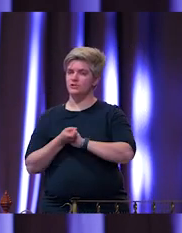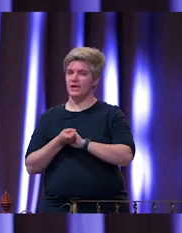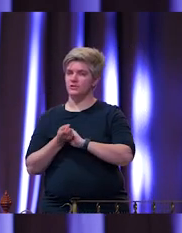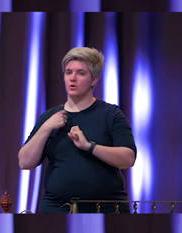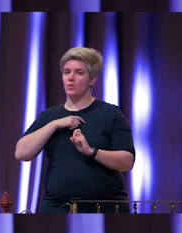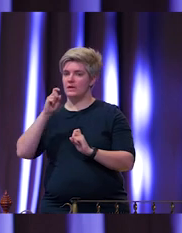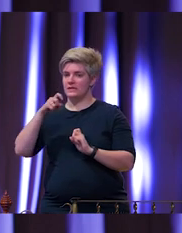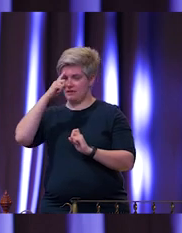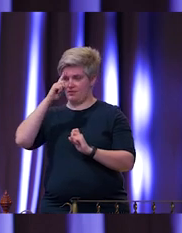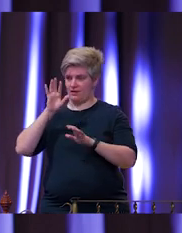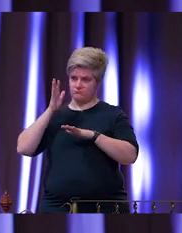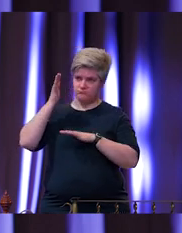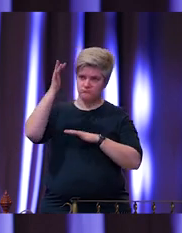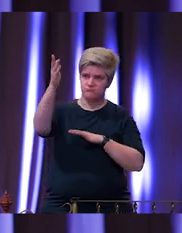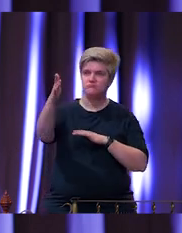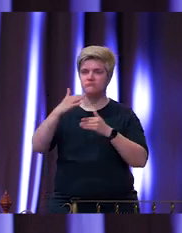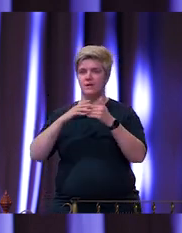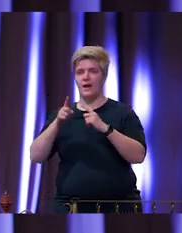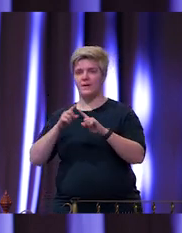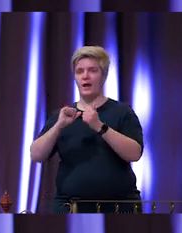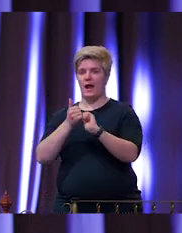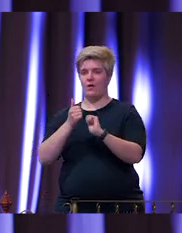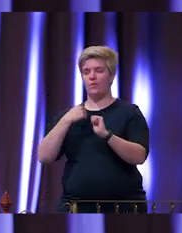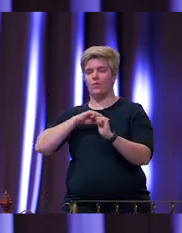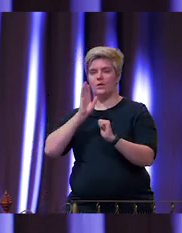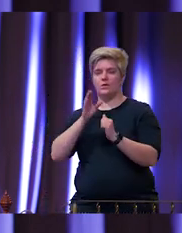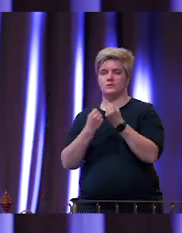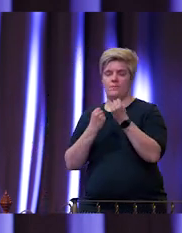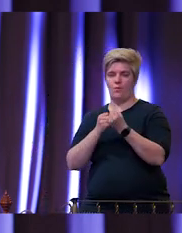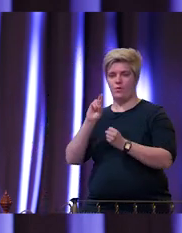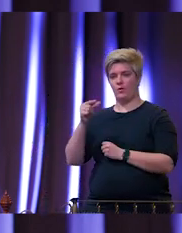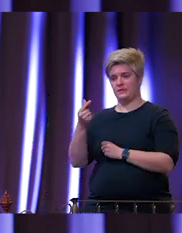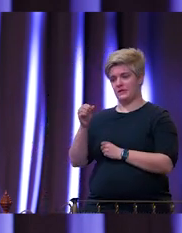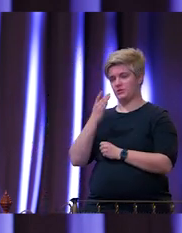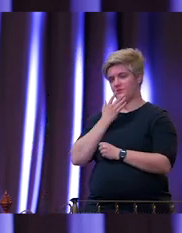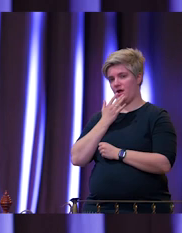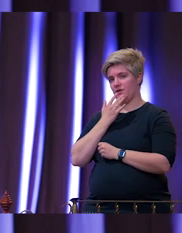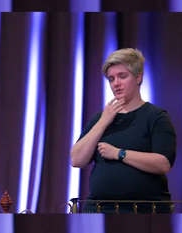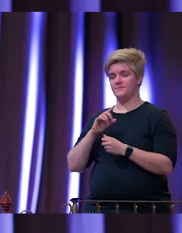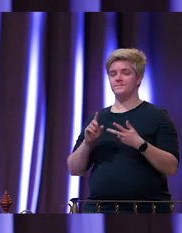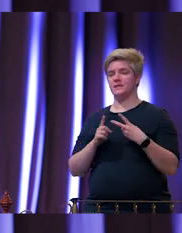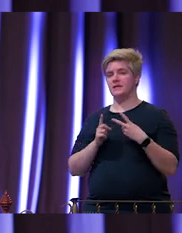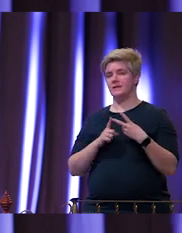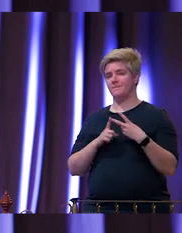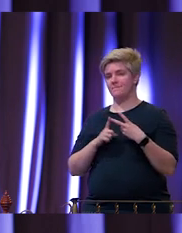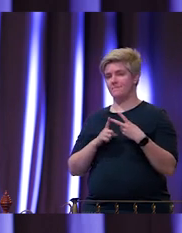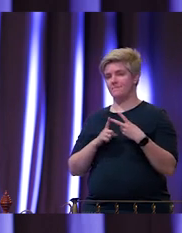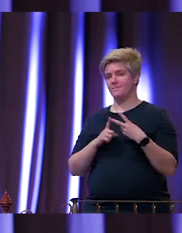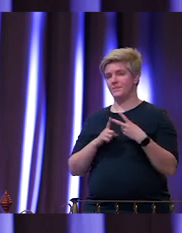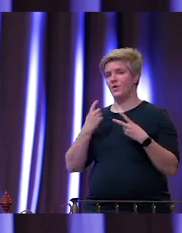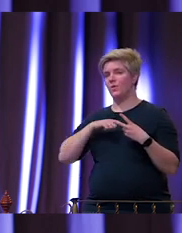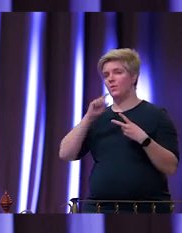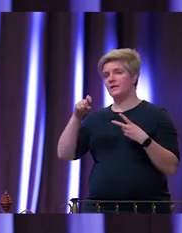to think long-term about how we're going to support organizations of color. And secondly, we have to think in terms of